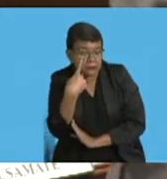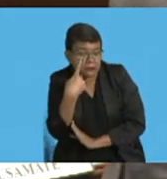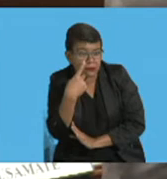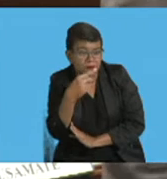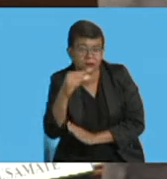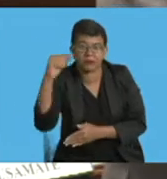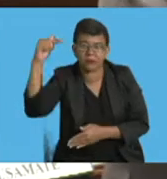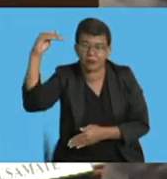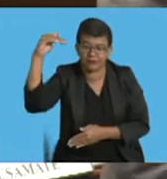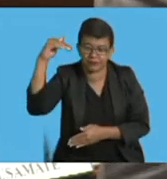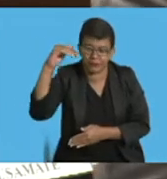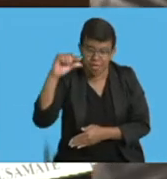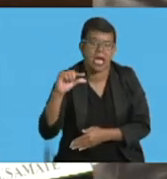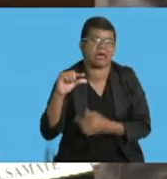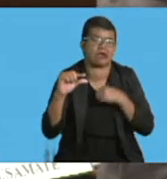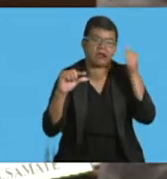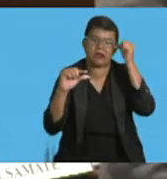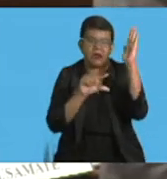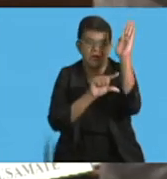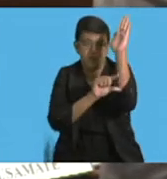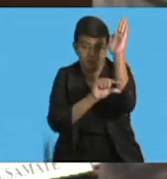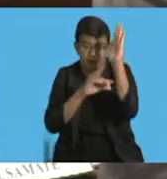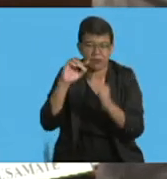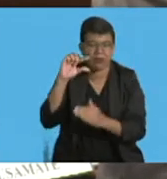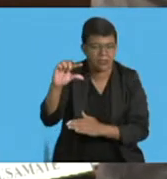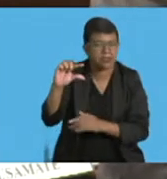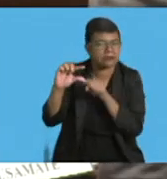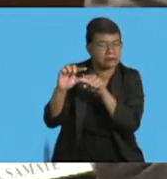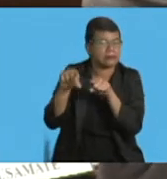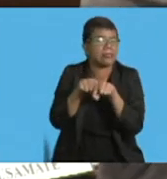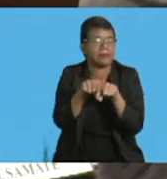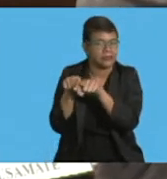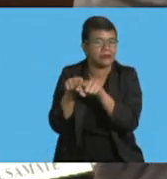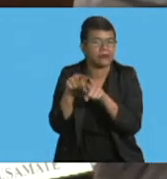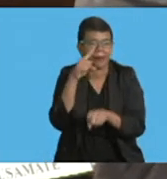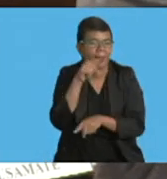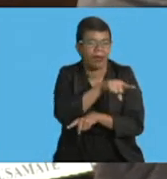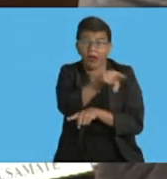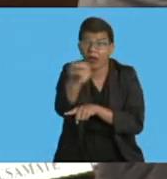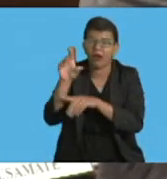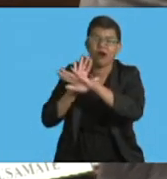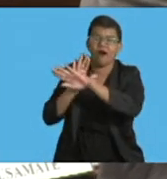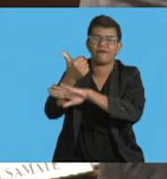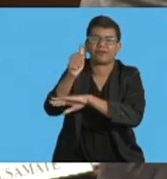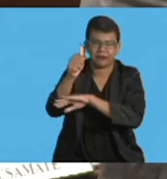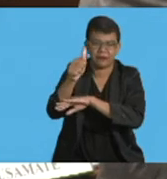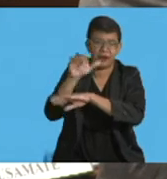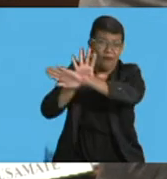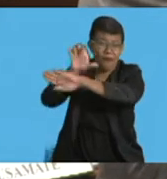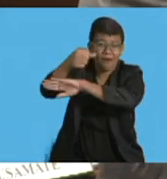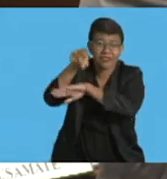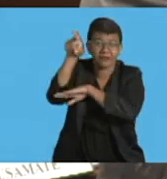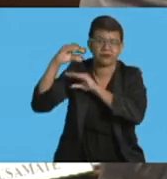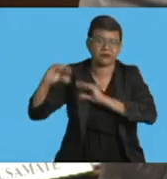much smaller. If investors, however, from that what it means is that short-term bonds are lower